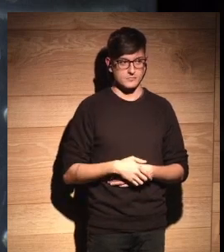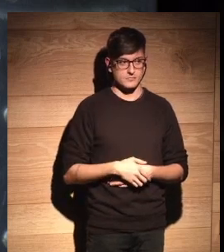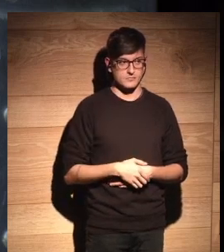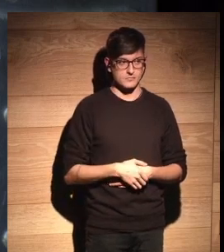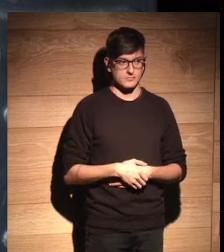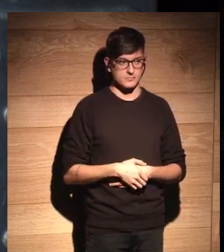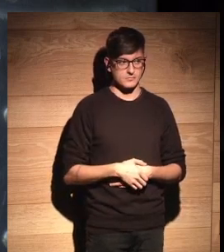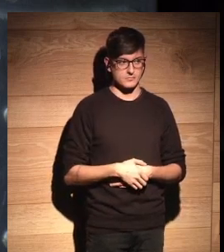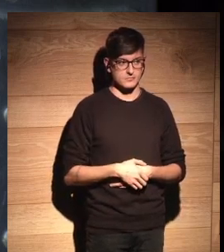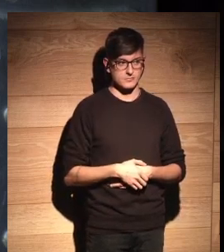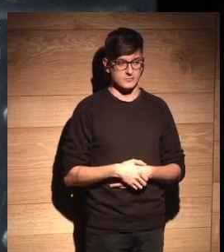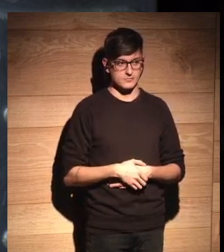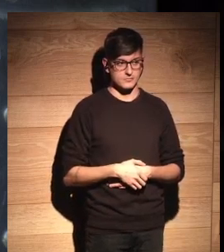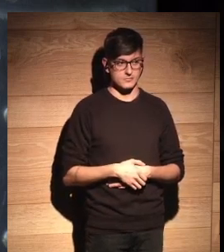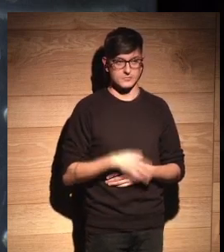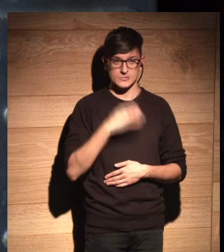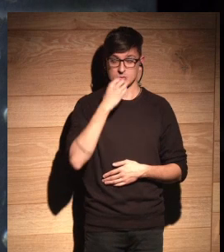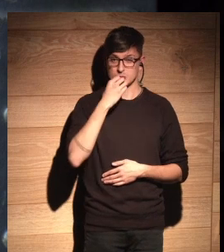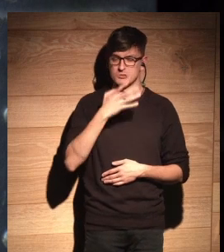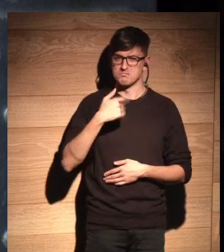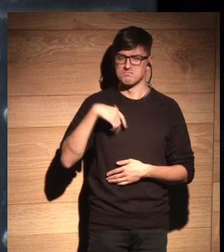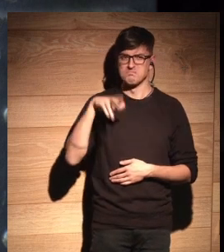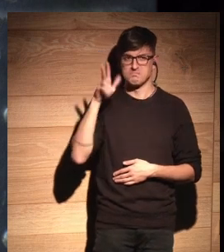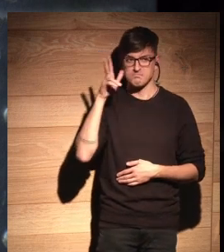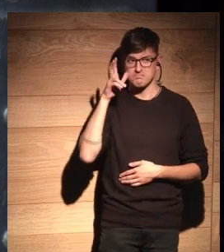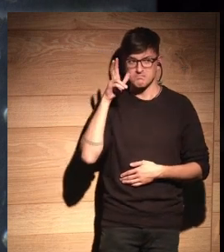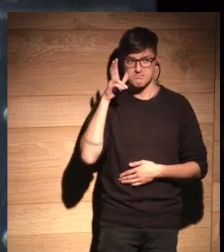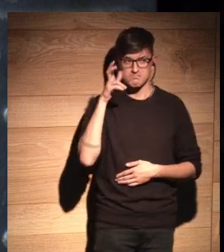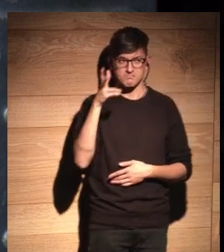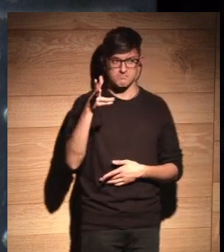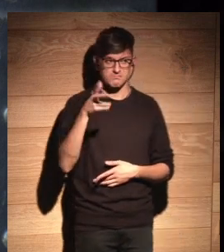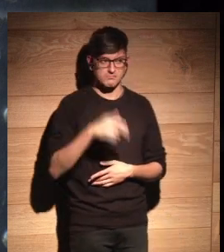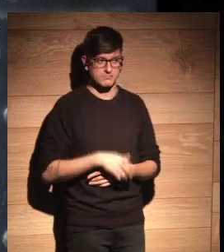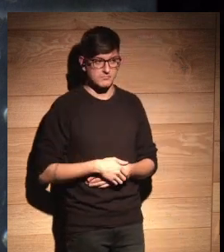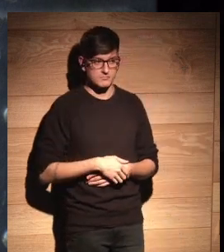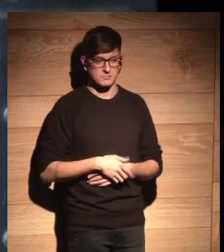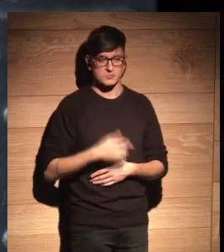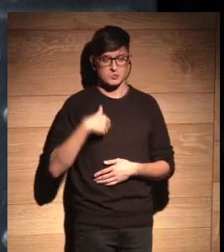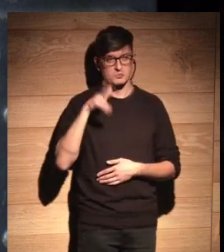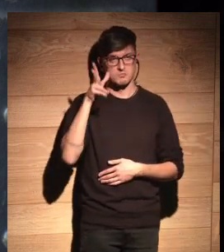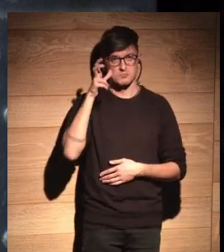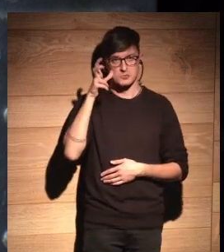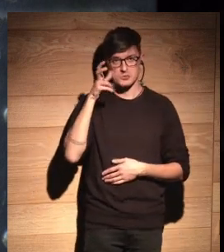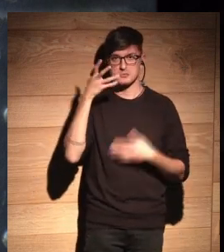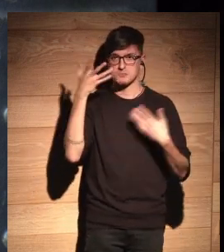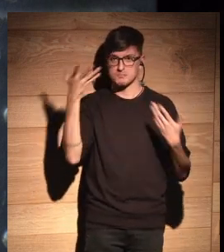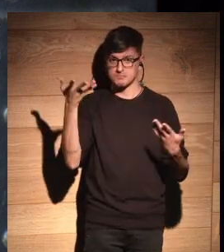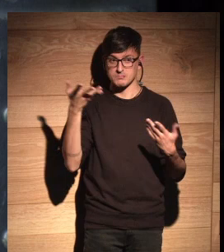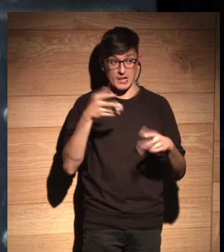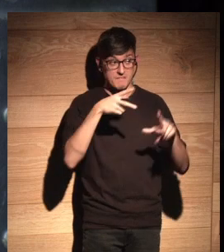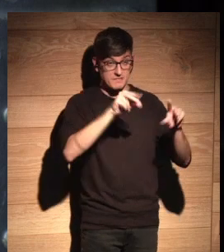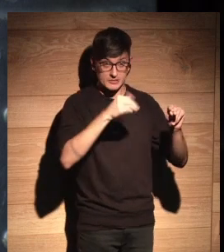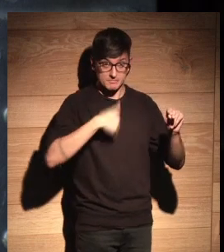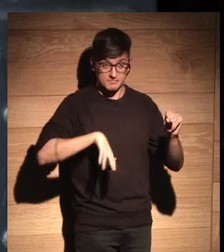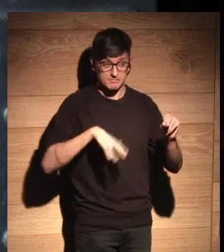Ready? Sorry, I'm just listening to you. A very warm welcome. Hola, buenos dias. No,